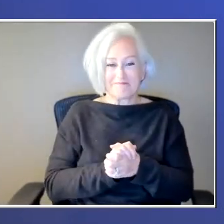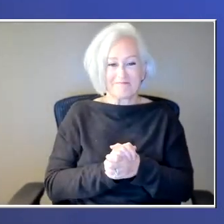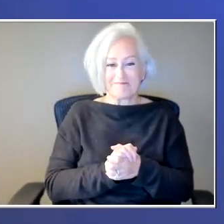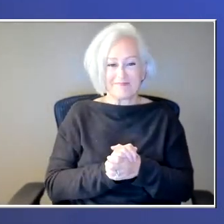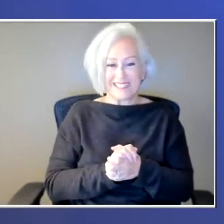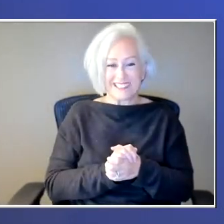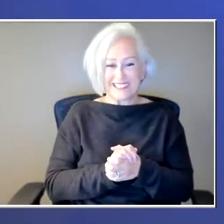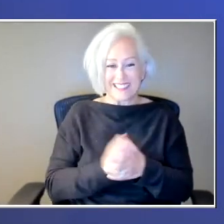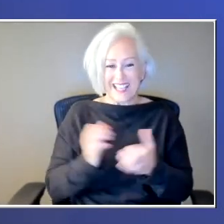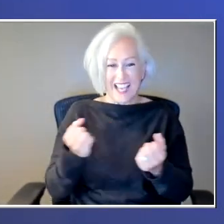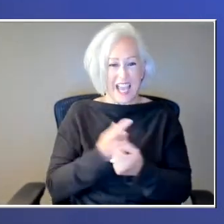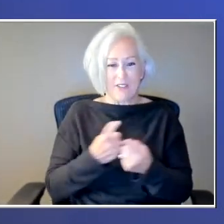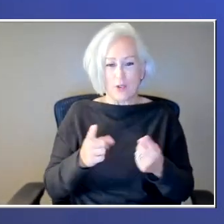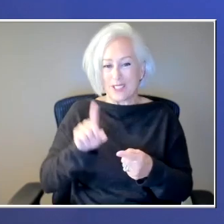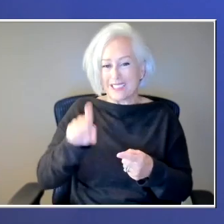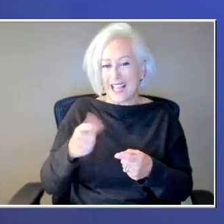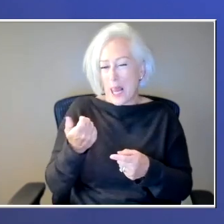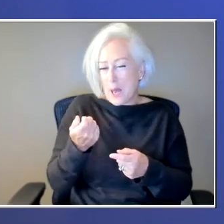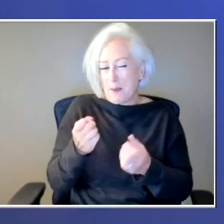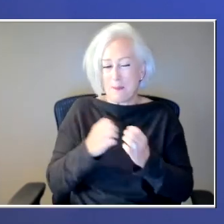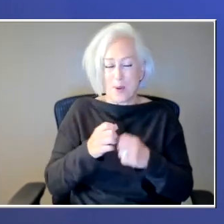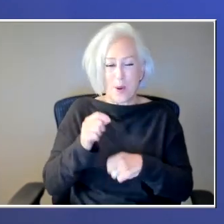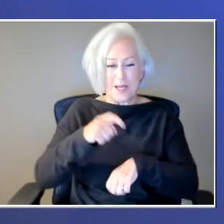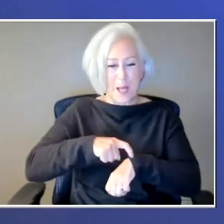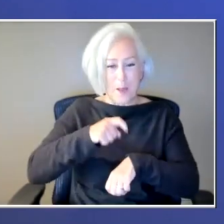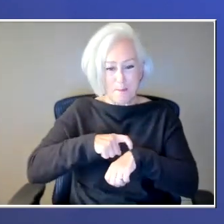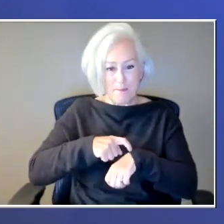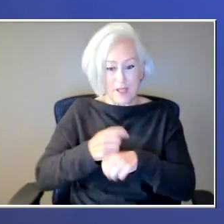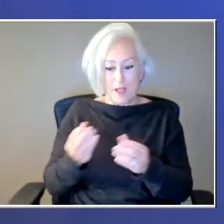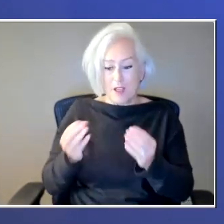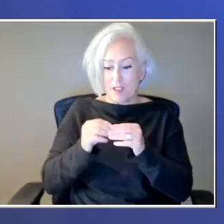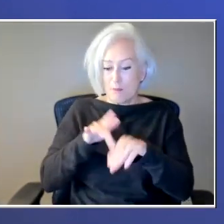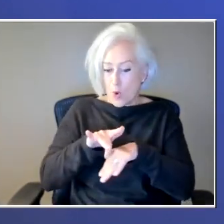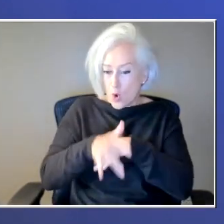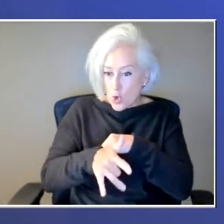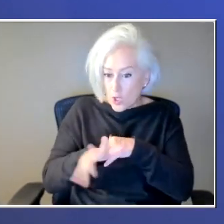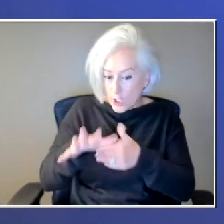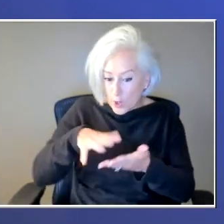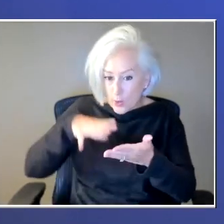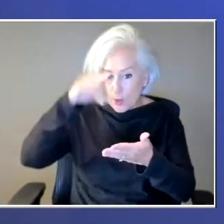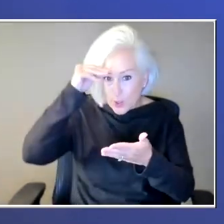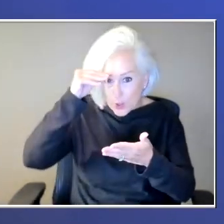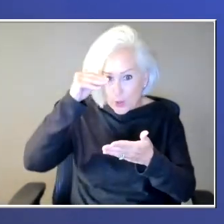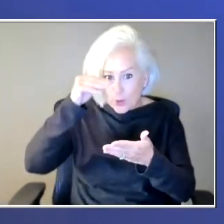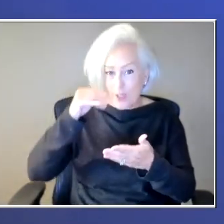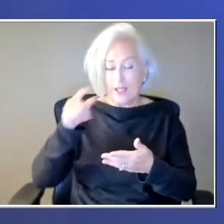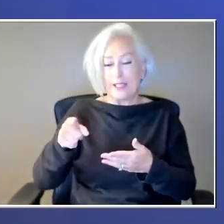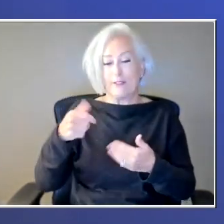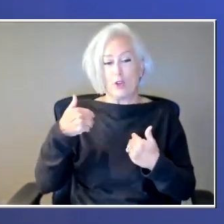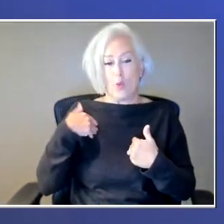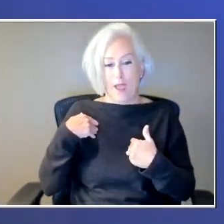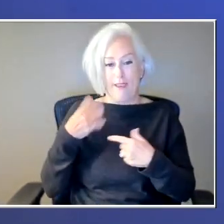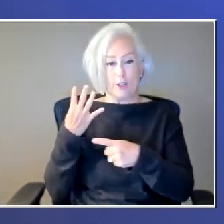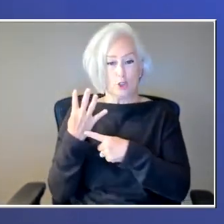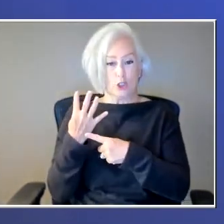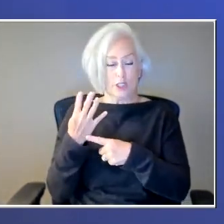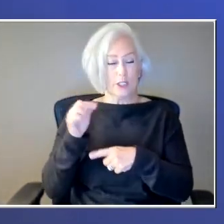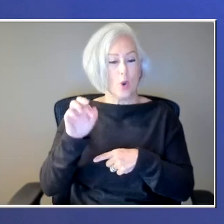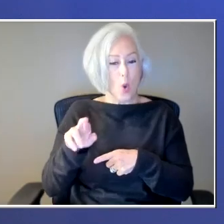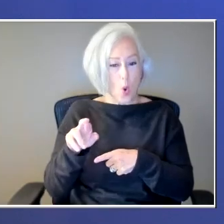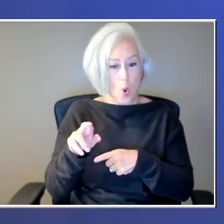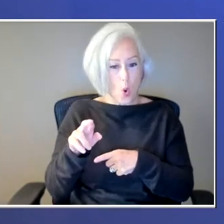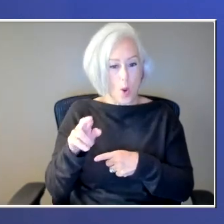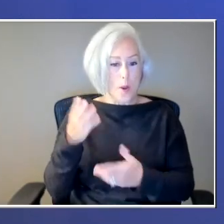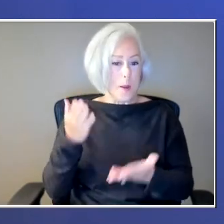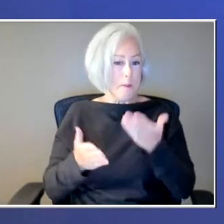everybody just needs a little bit more time. And so the earlier that you find out, either if you carry the gene or that you might have